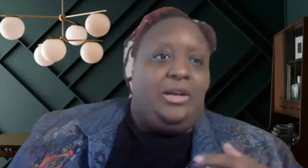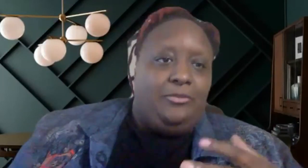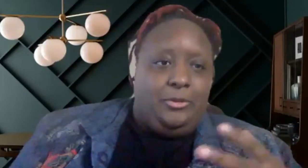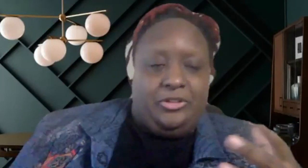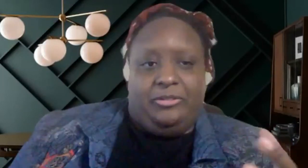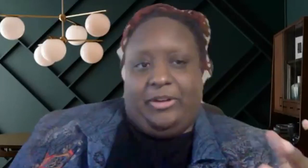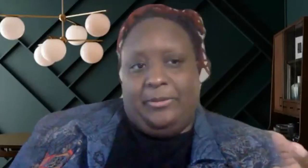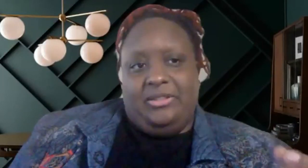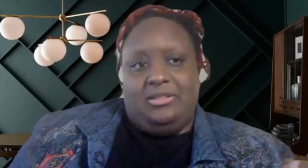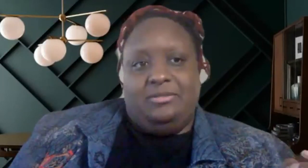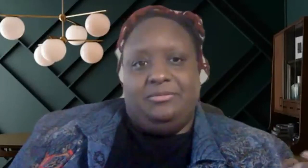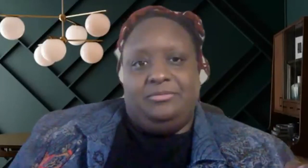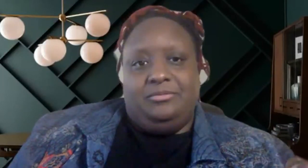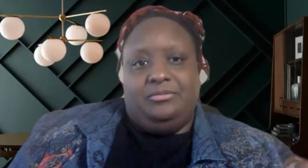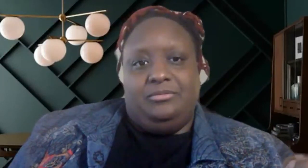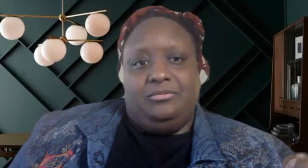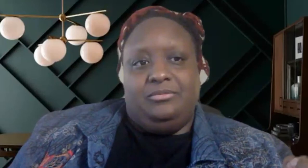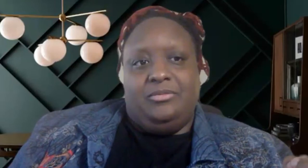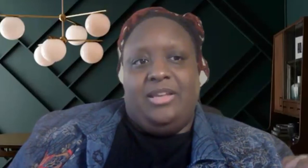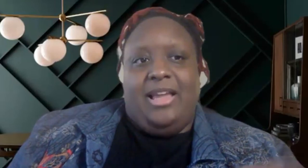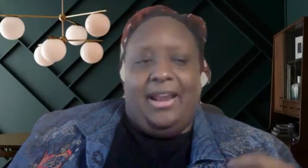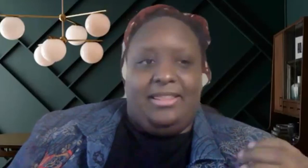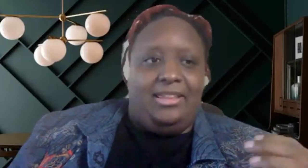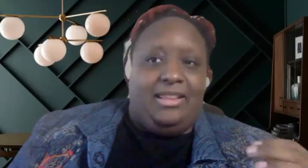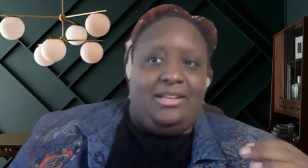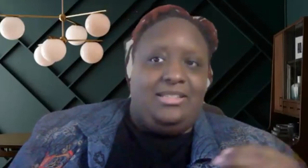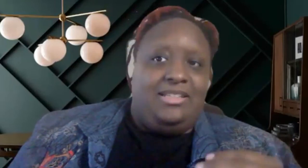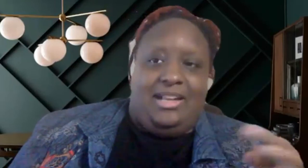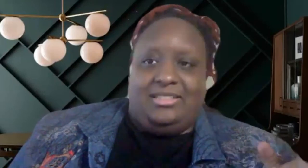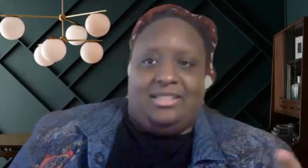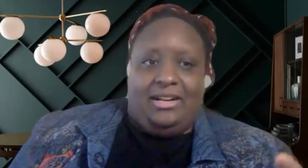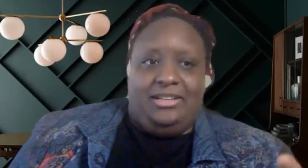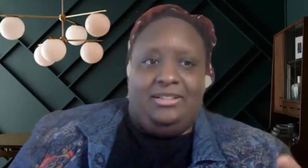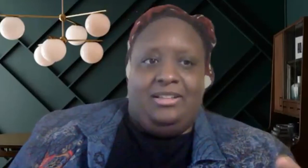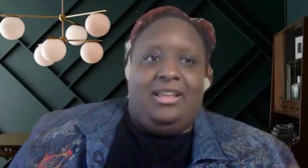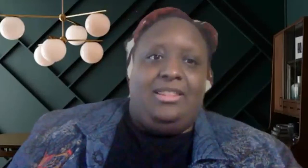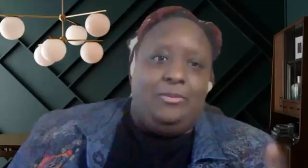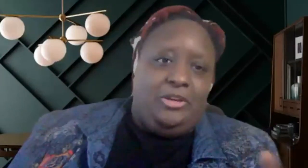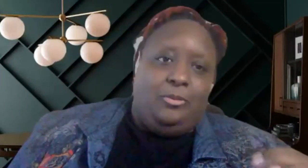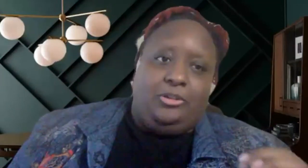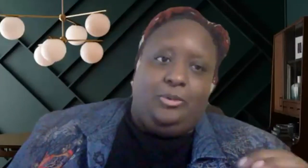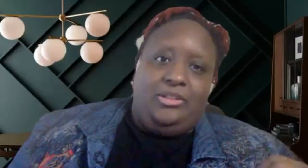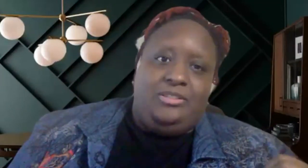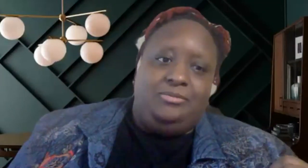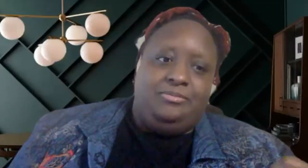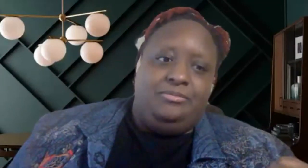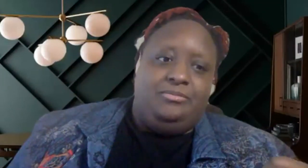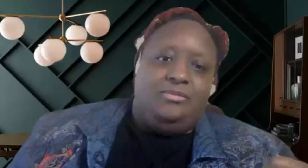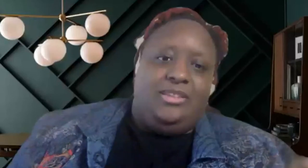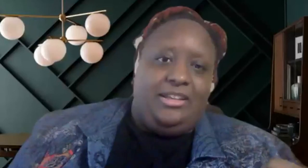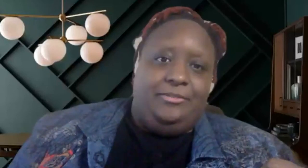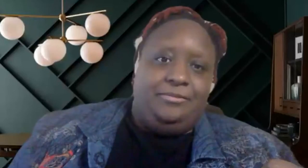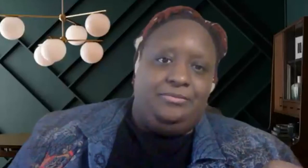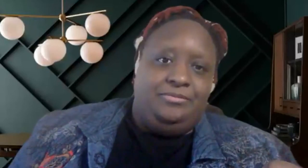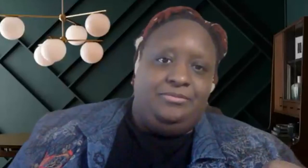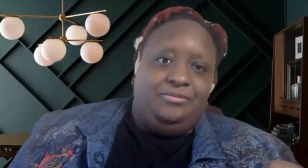to be comfortable in your environments. And I think that that is the exact society that we can work towards.